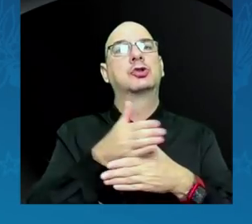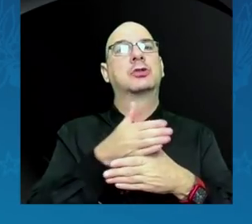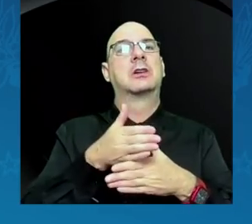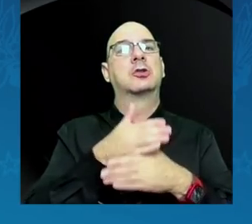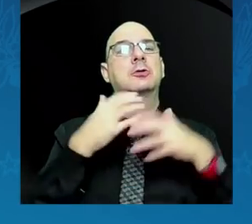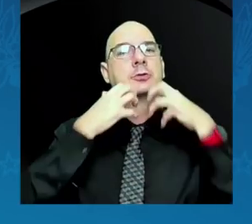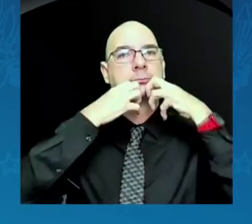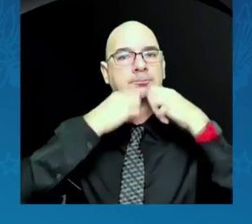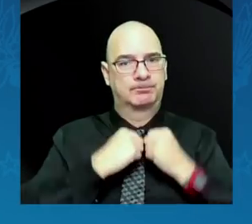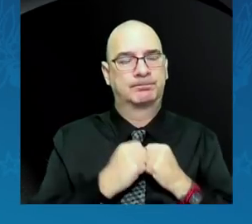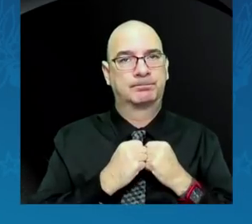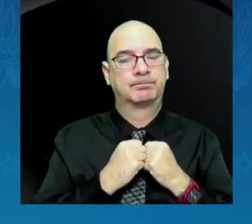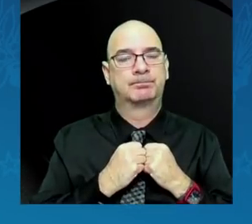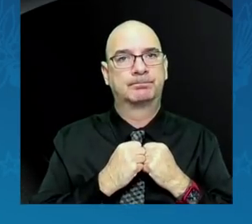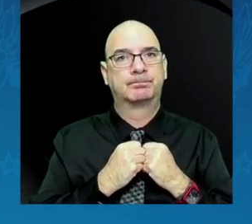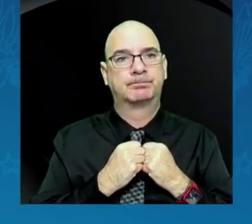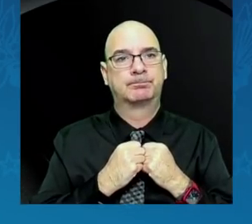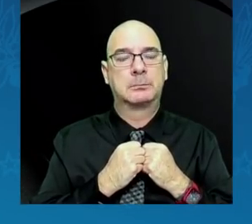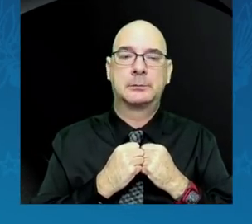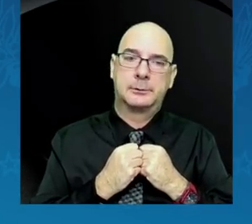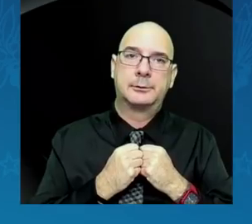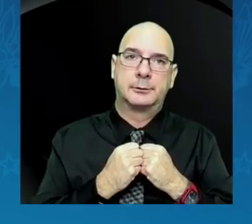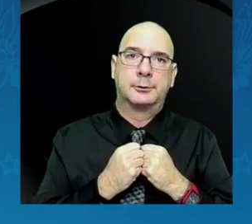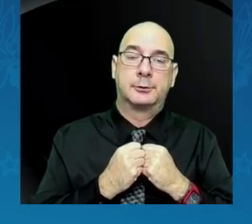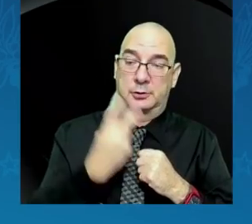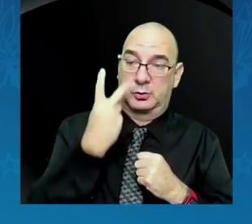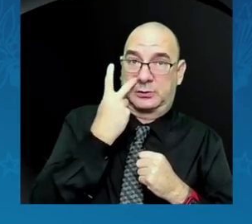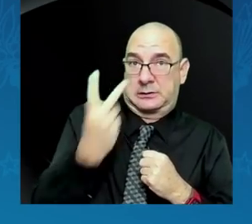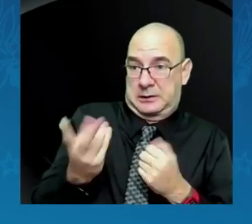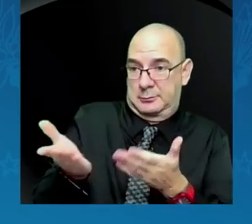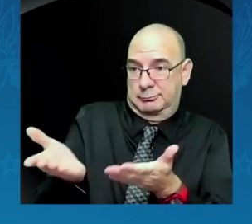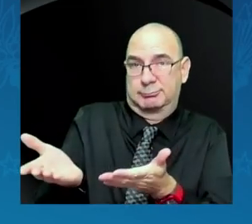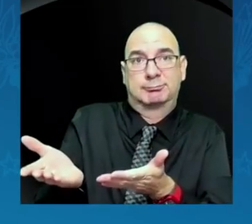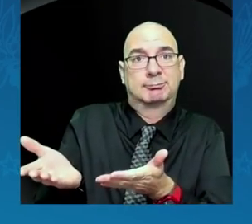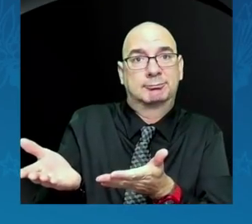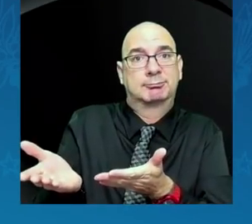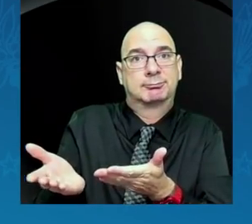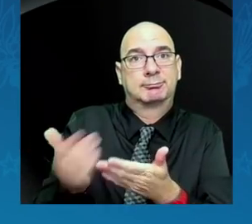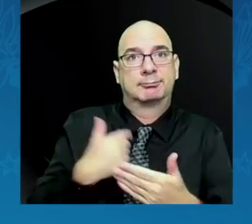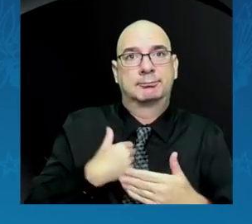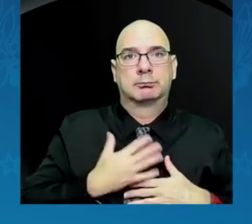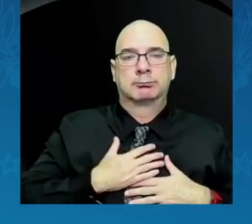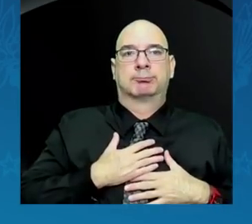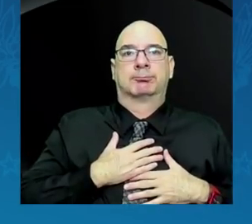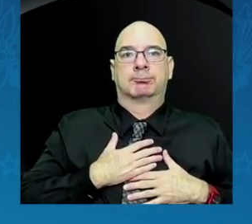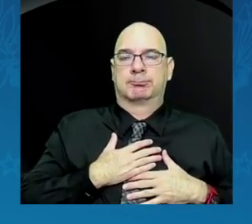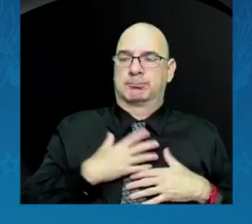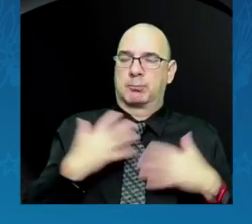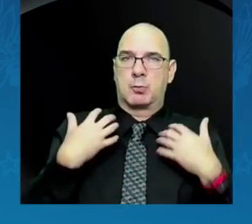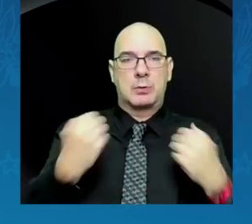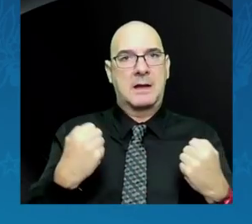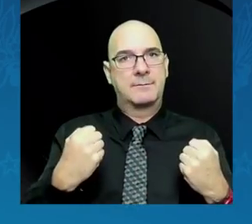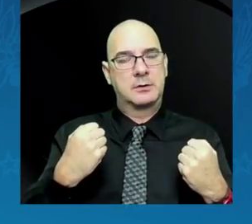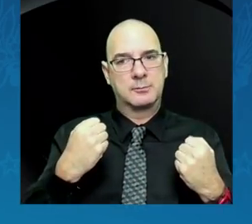We saw there brave, brave individuals who were laid to rest, including